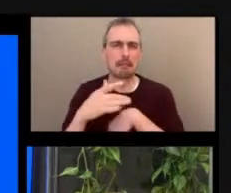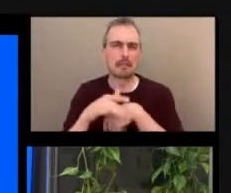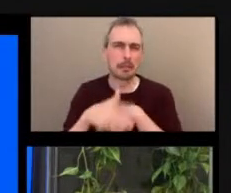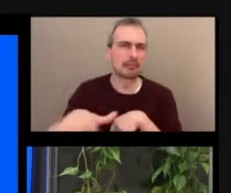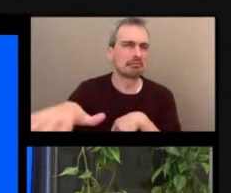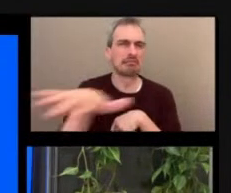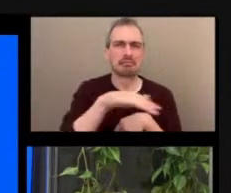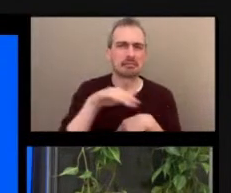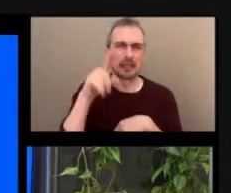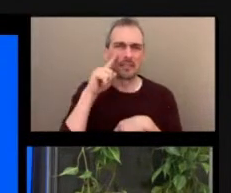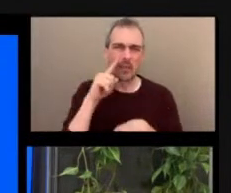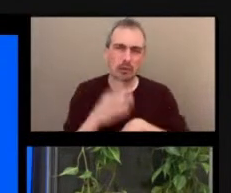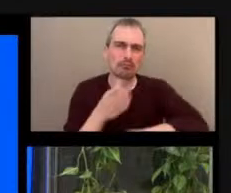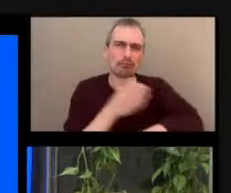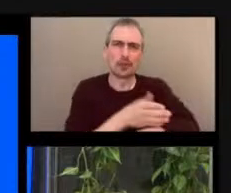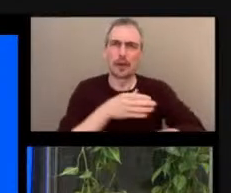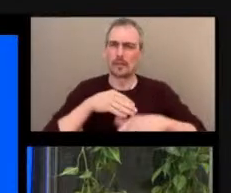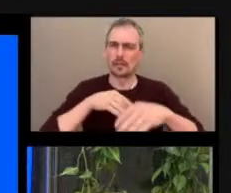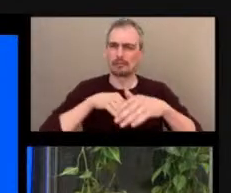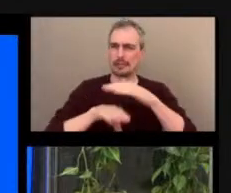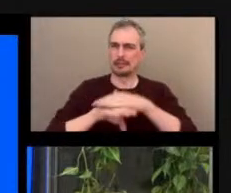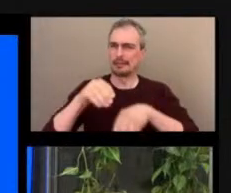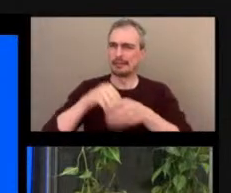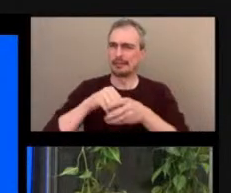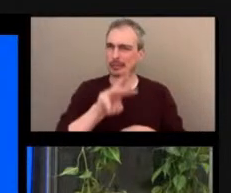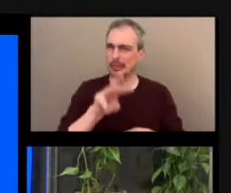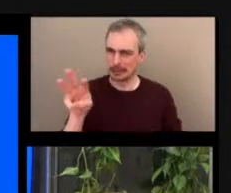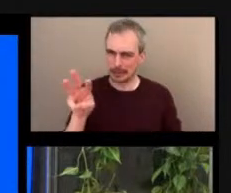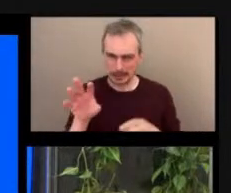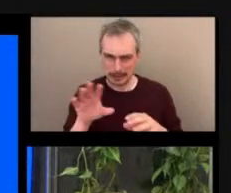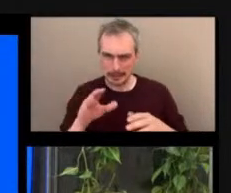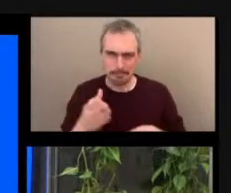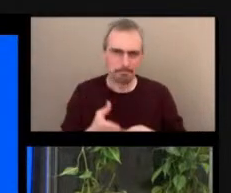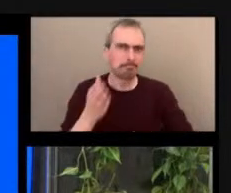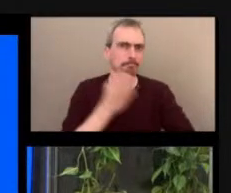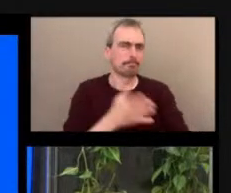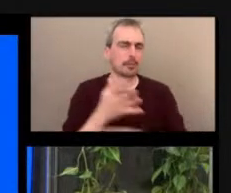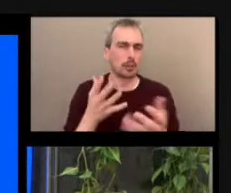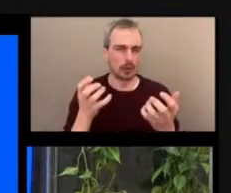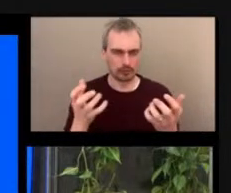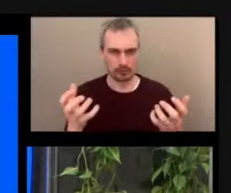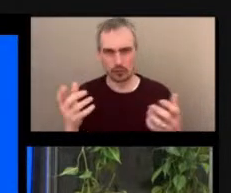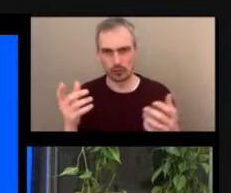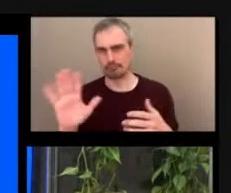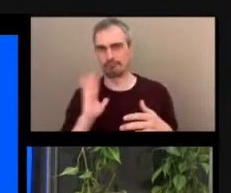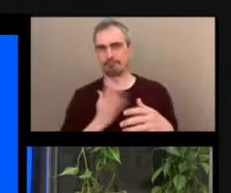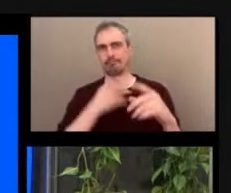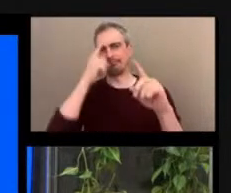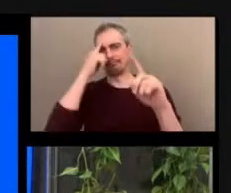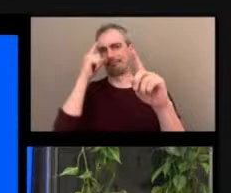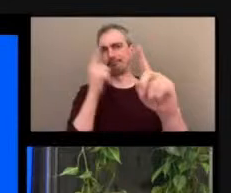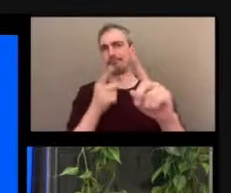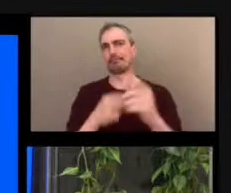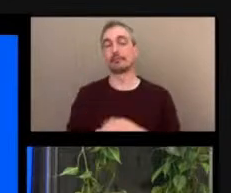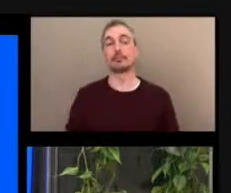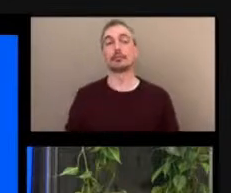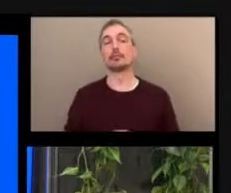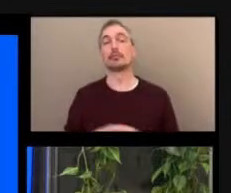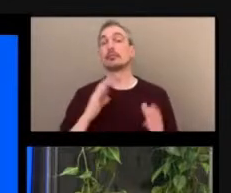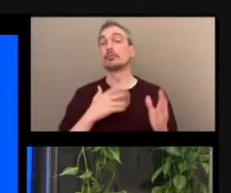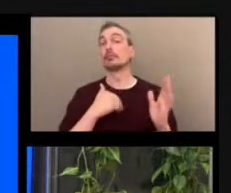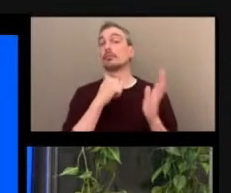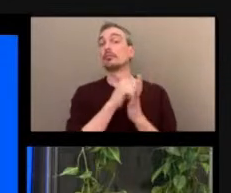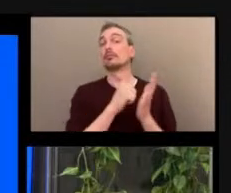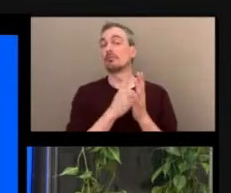We are working to resolve our sound issues so we can bring that to you soon. Today's agenda, talk about accessibility